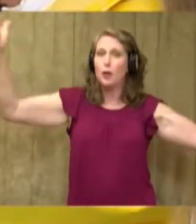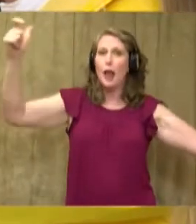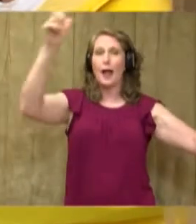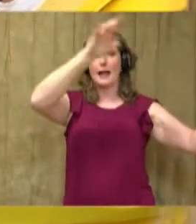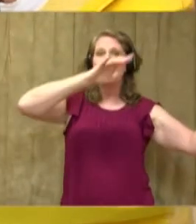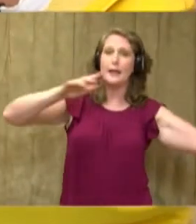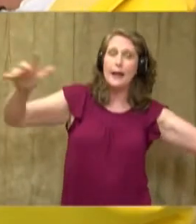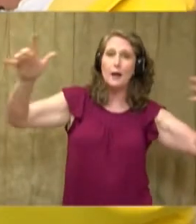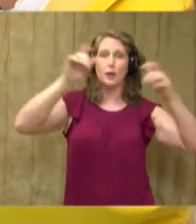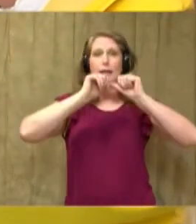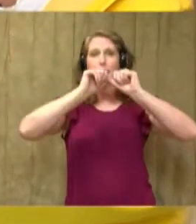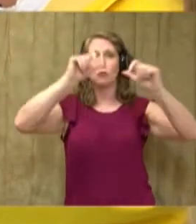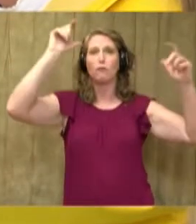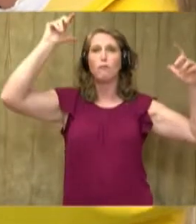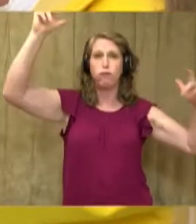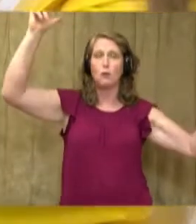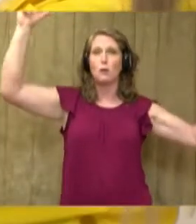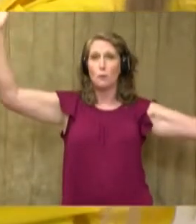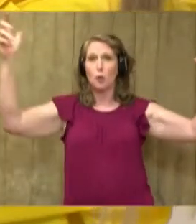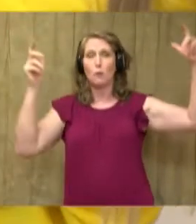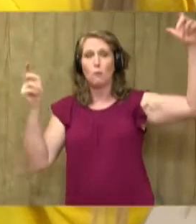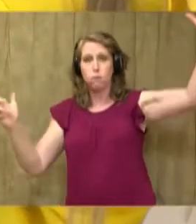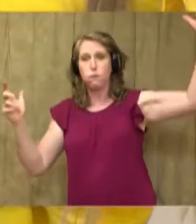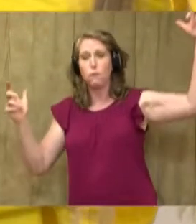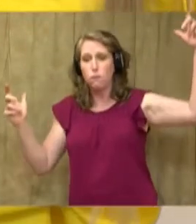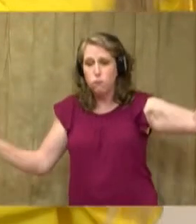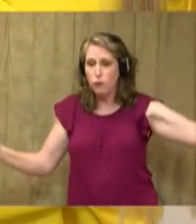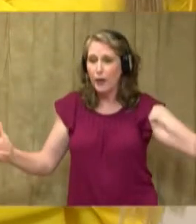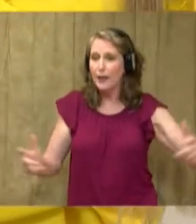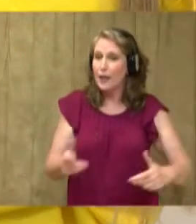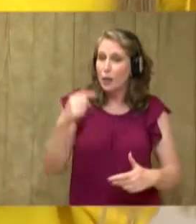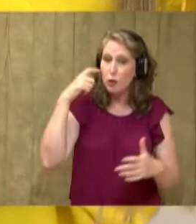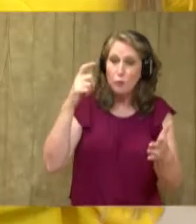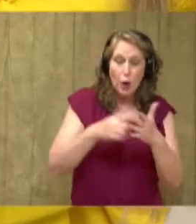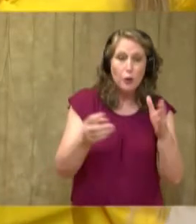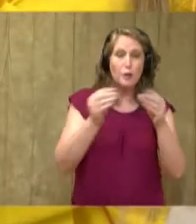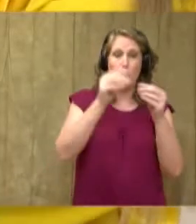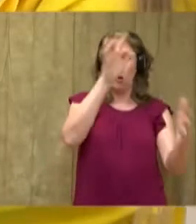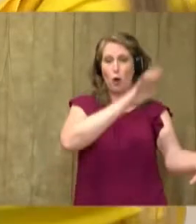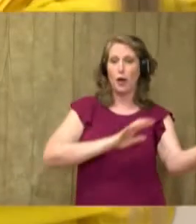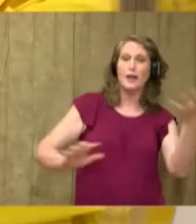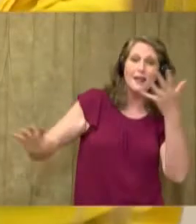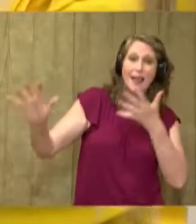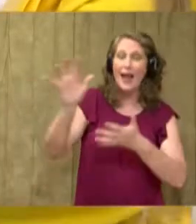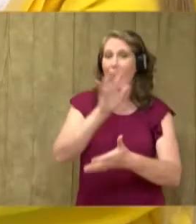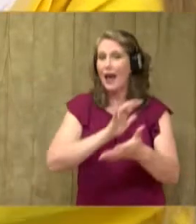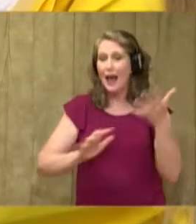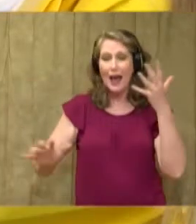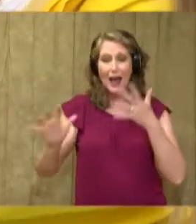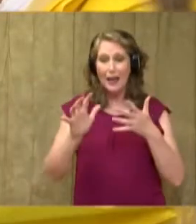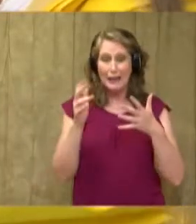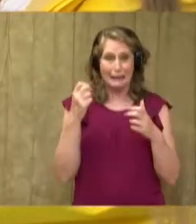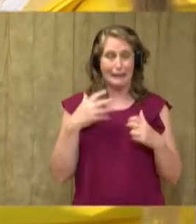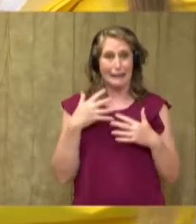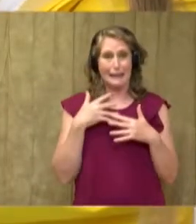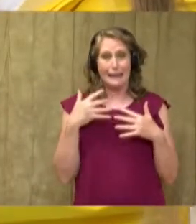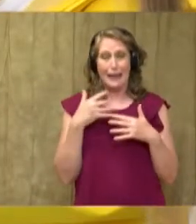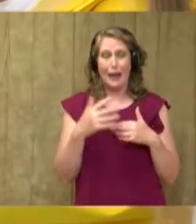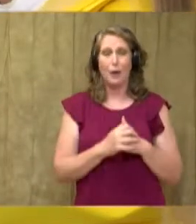clouds continue to build up. So do you notice more clouds? Yeah, okay, it's starting to look a little